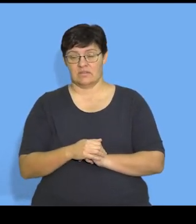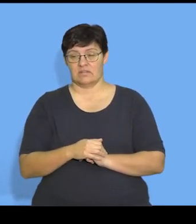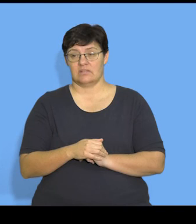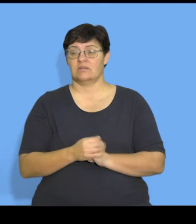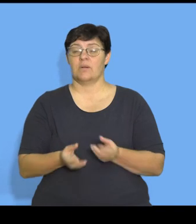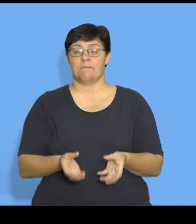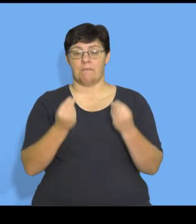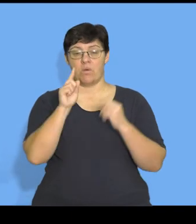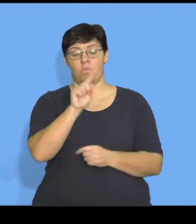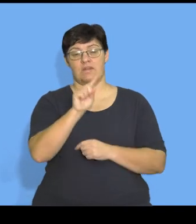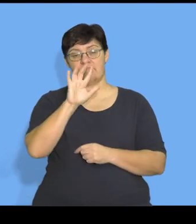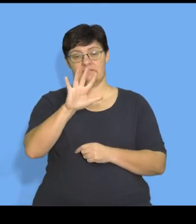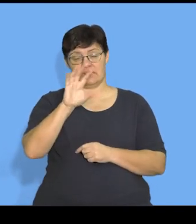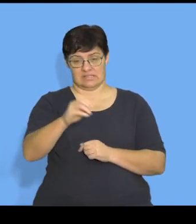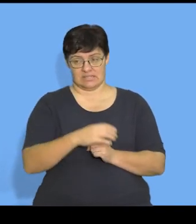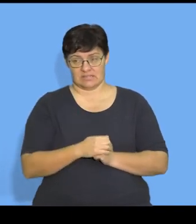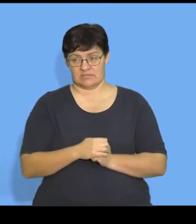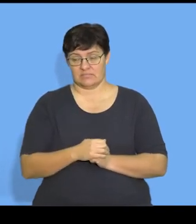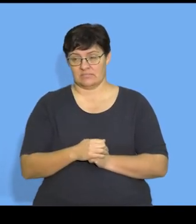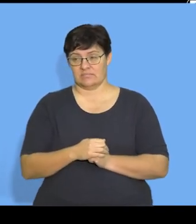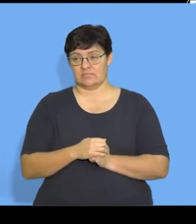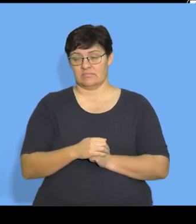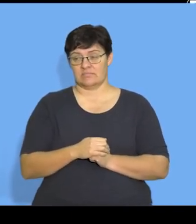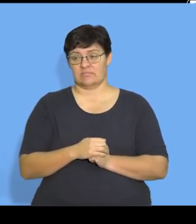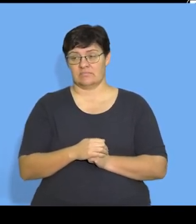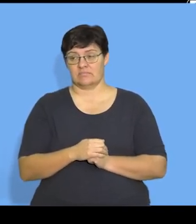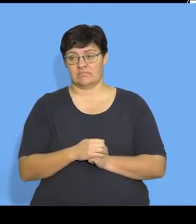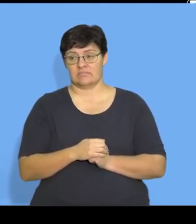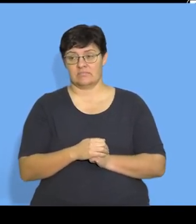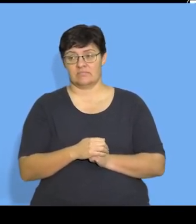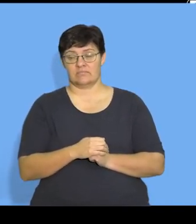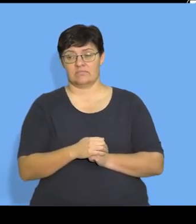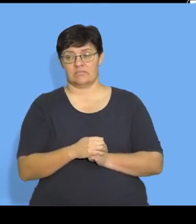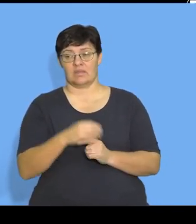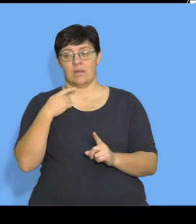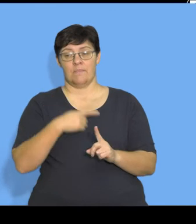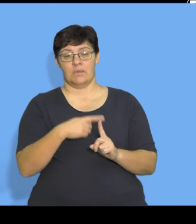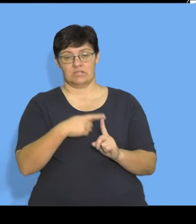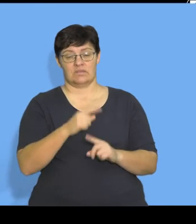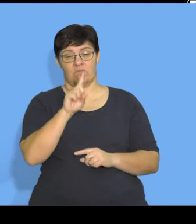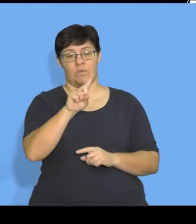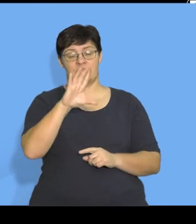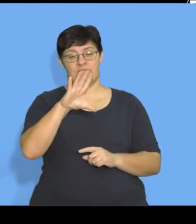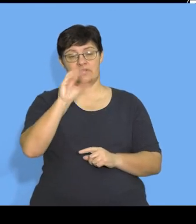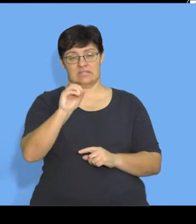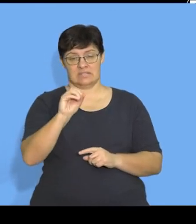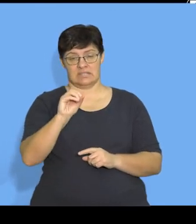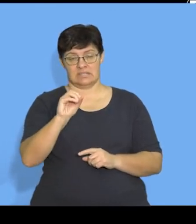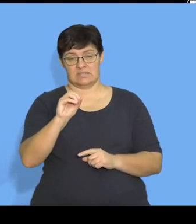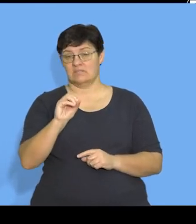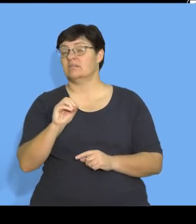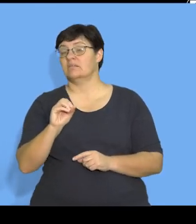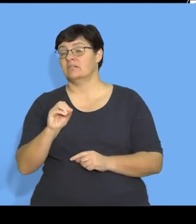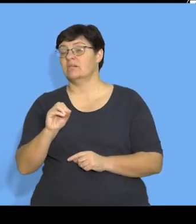get 150, and we get a positive 150, so she